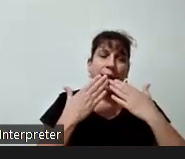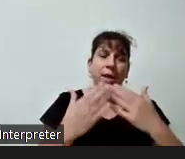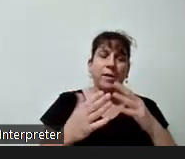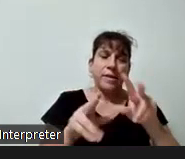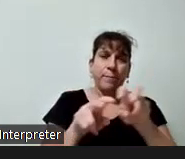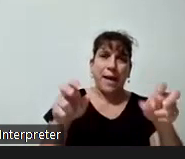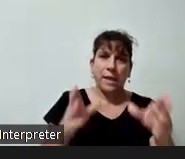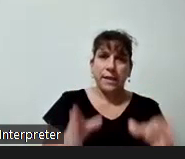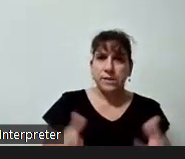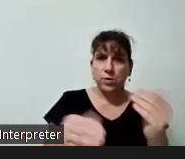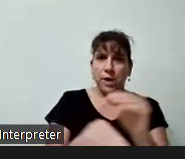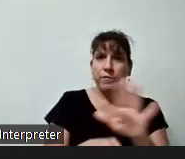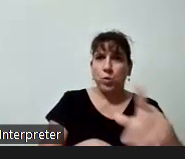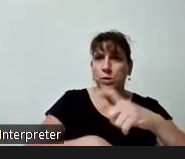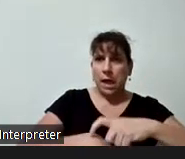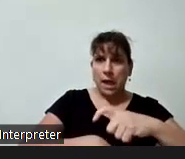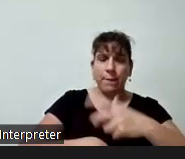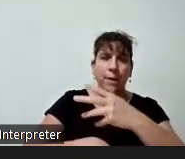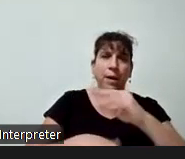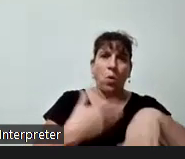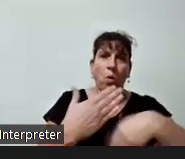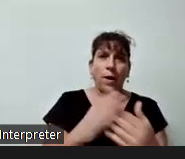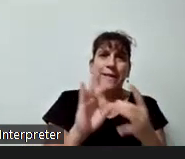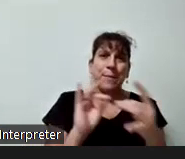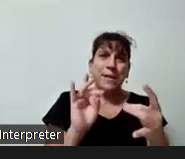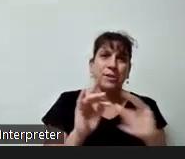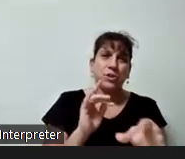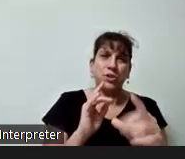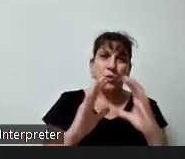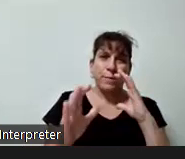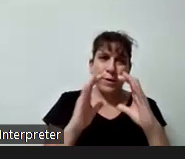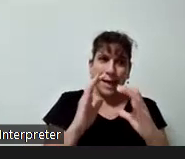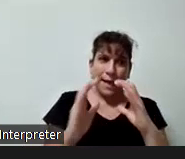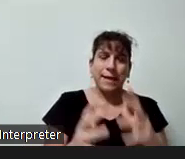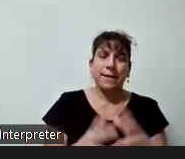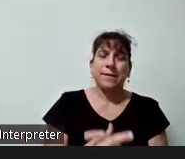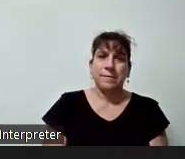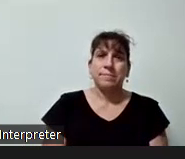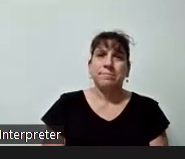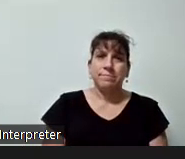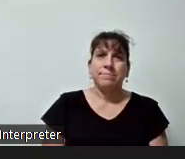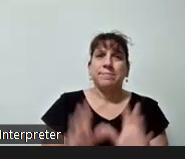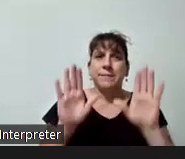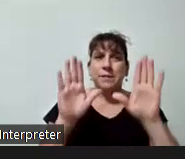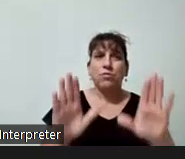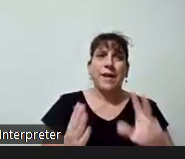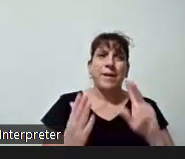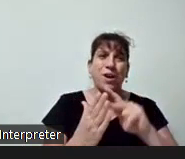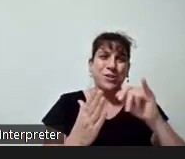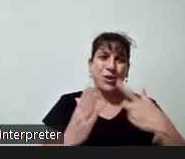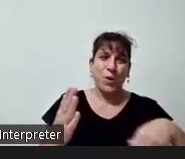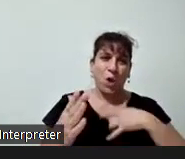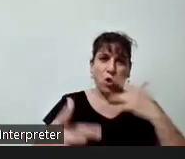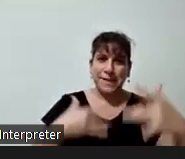panelists tonight for your time and all the messaging that you guys communicated, which is of this great project. I think we're all